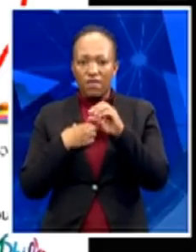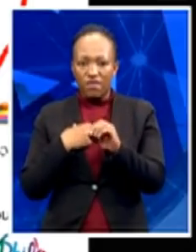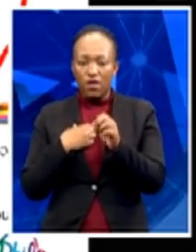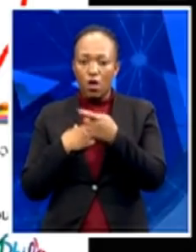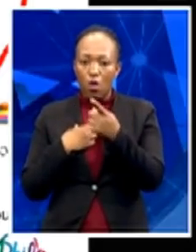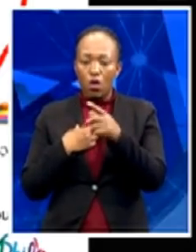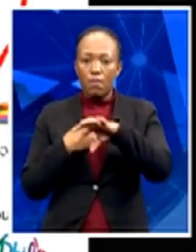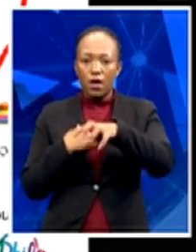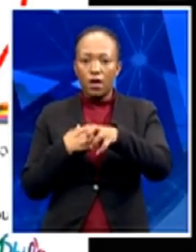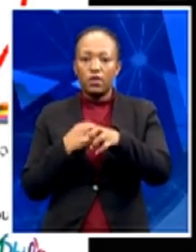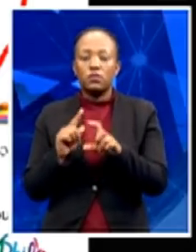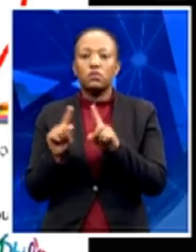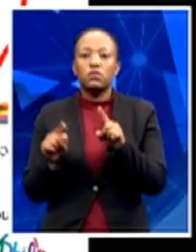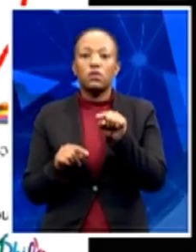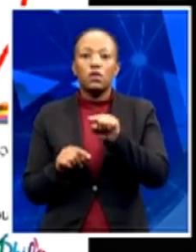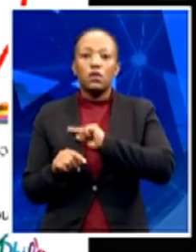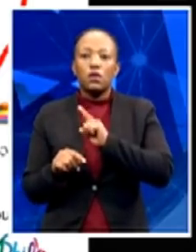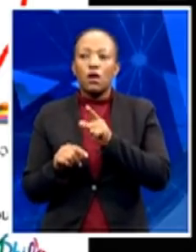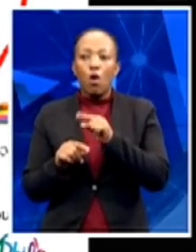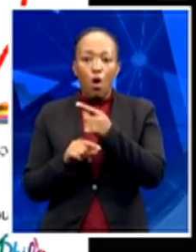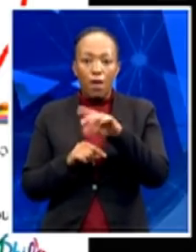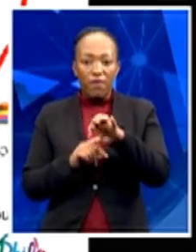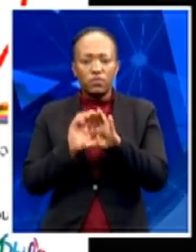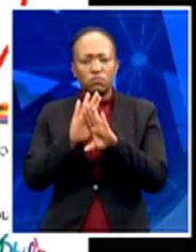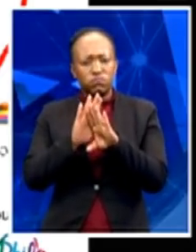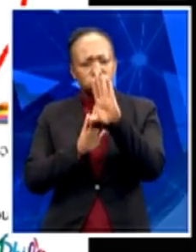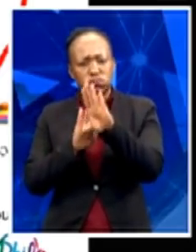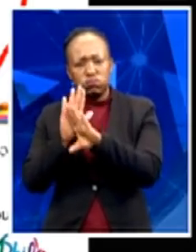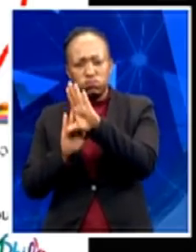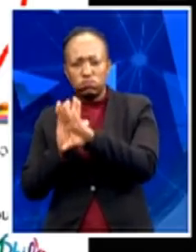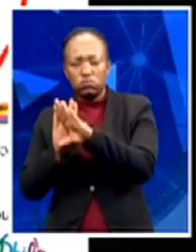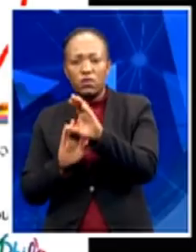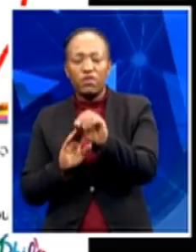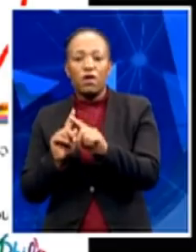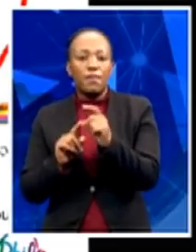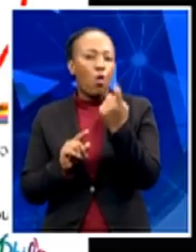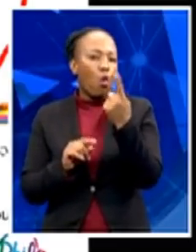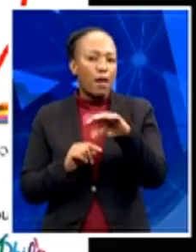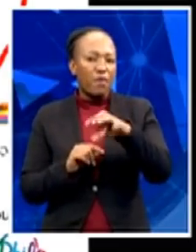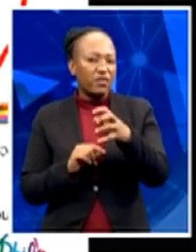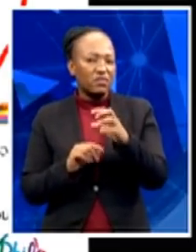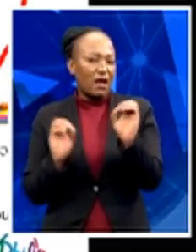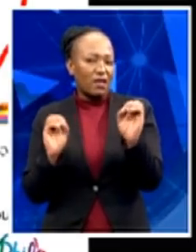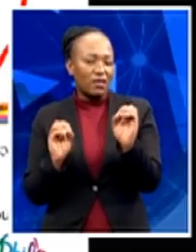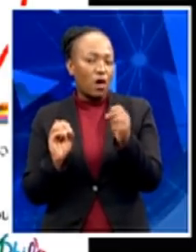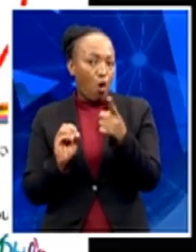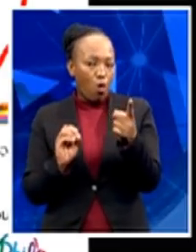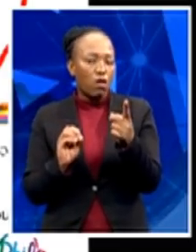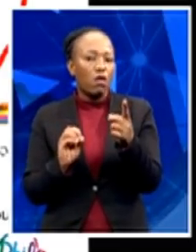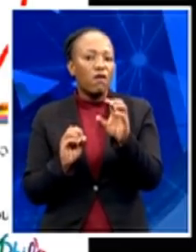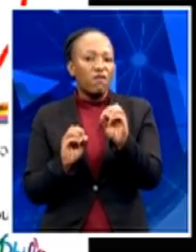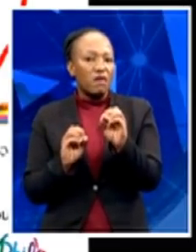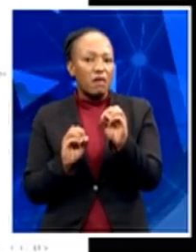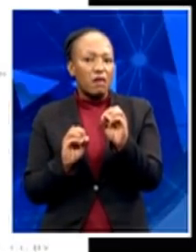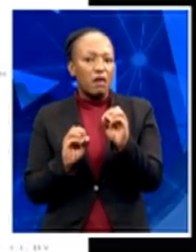moving upward. There is not even one single province that is showing a flat gradient.